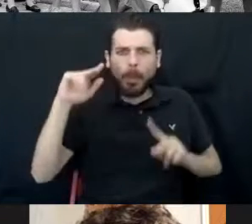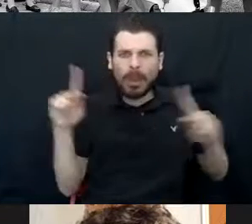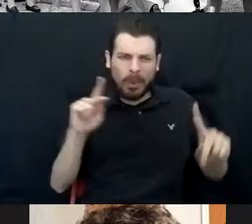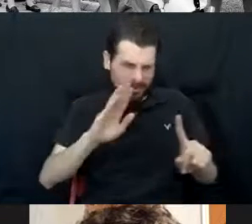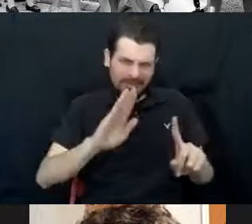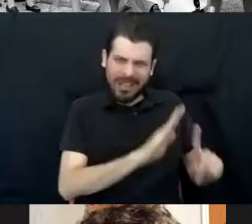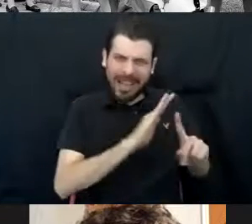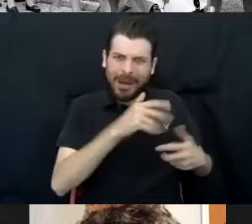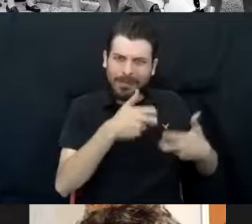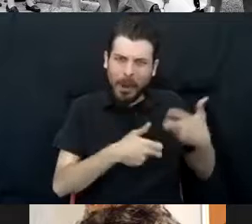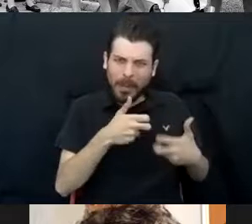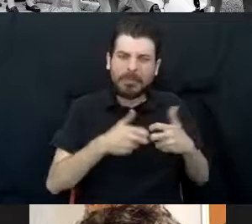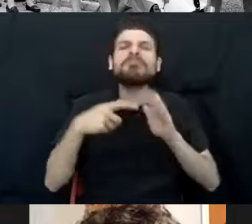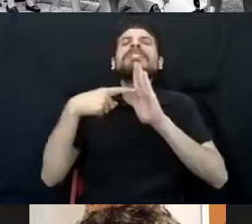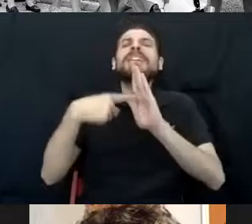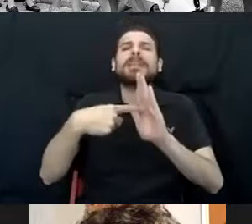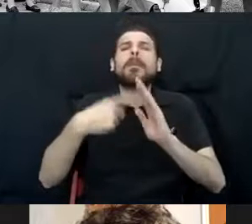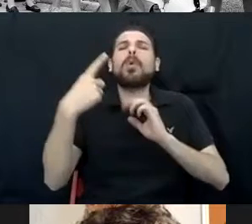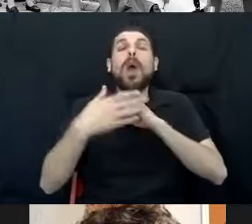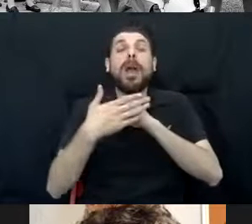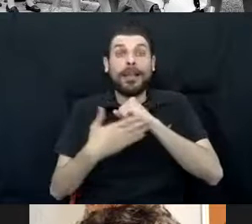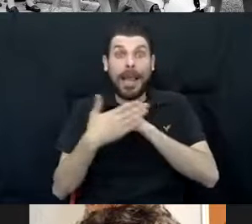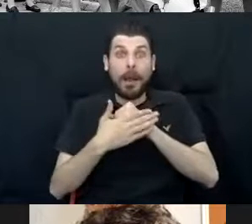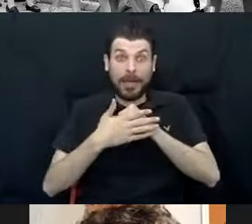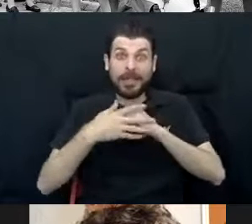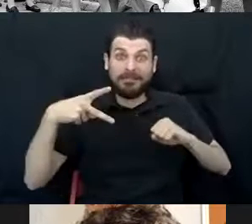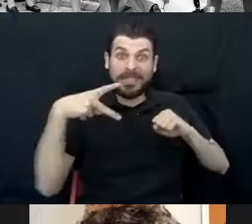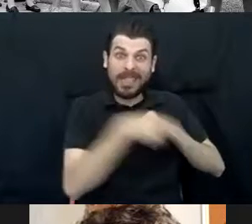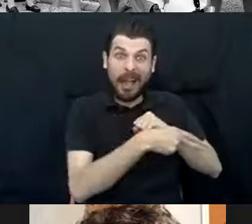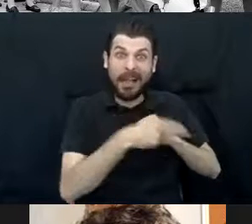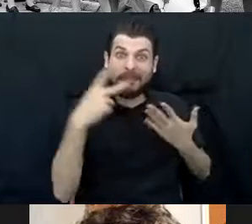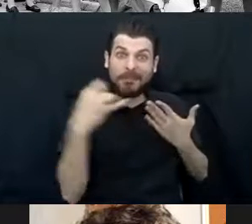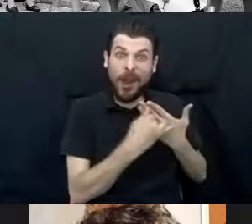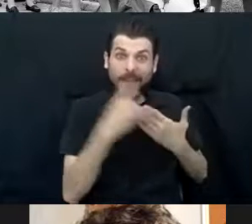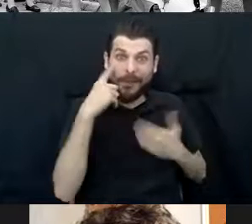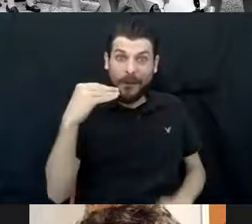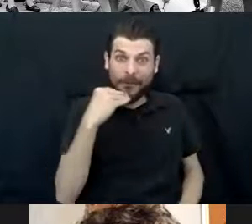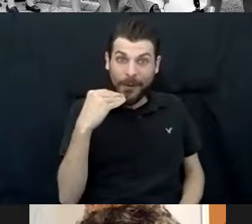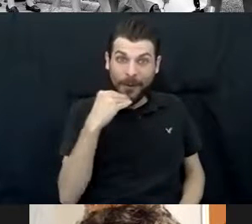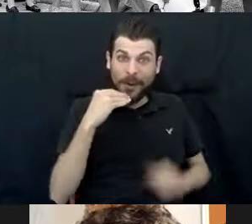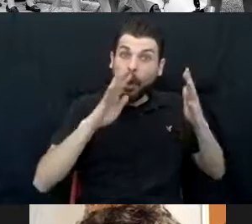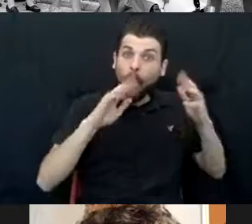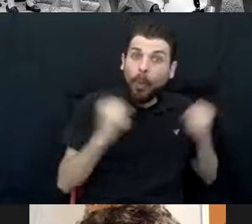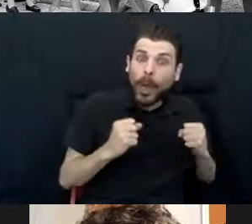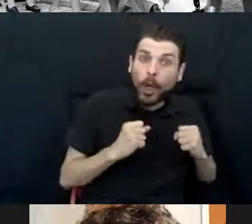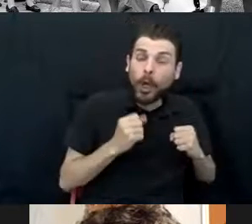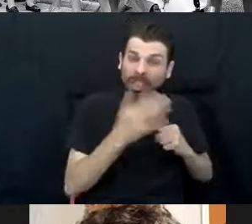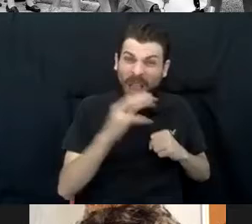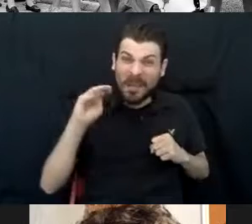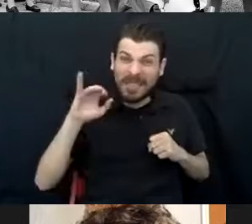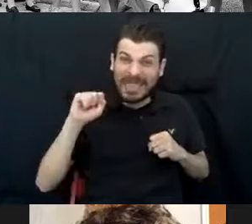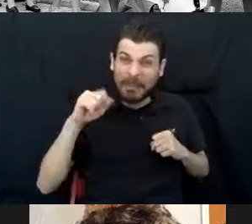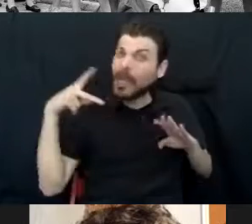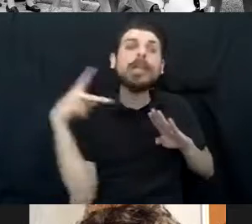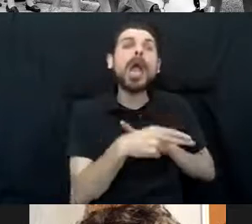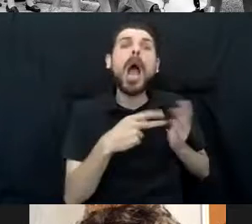county cut out all the commodity foods one winter in Greenwood, Mississippi, they went and